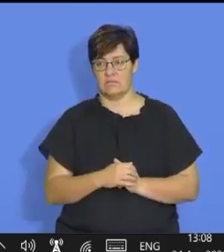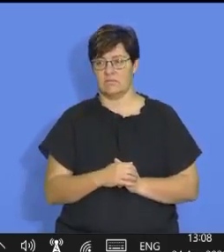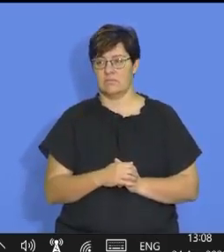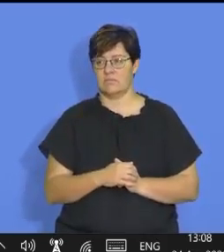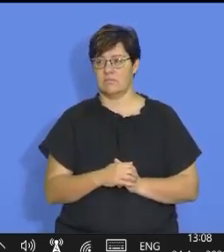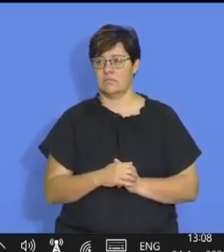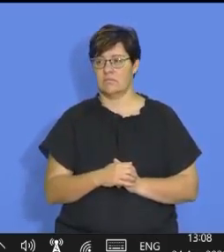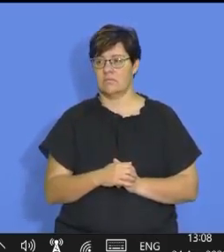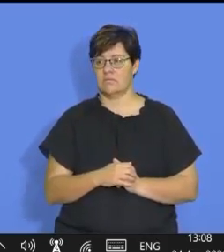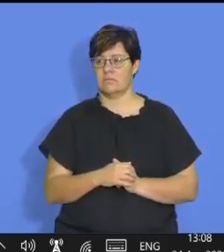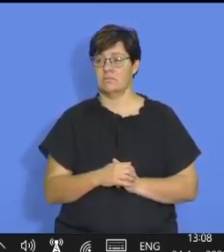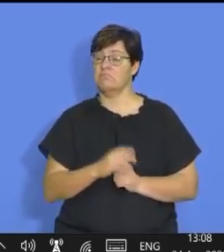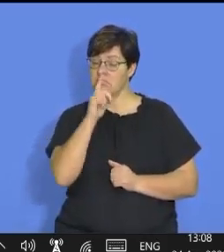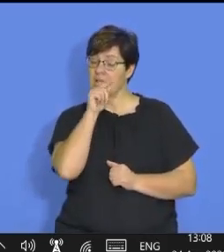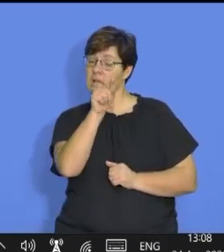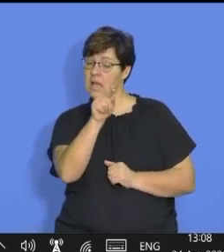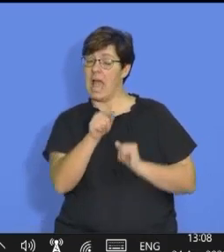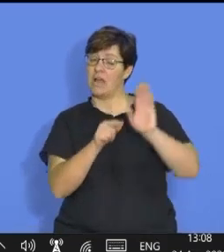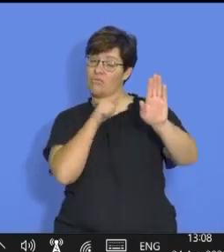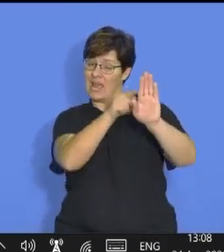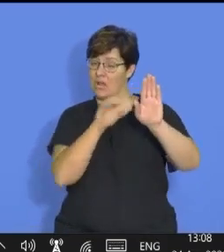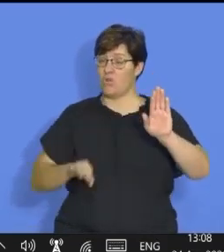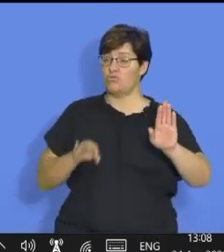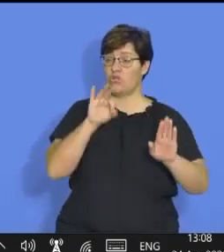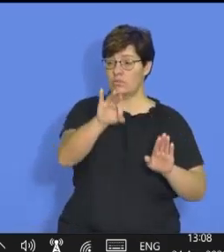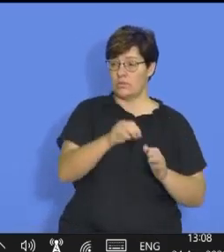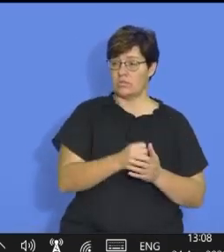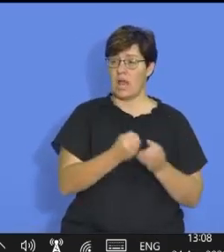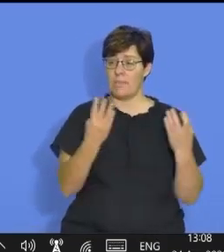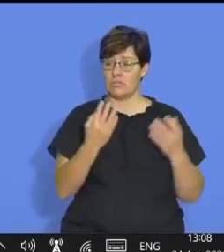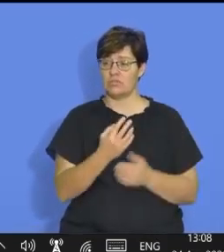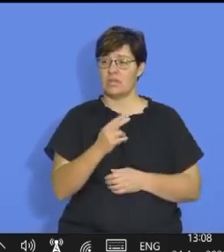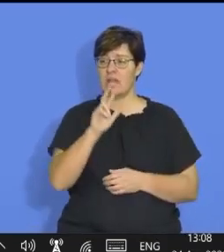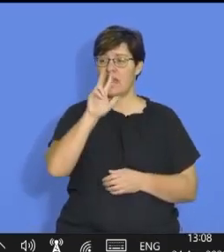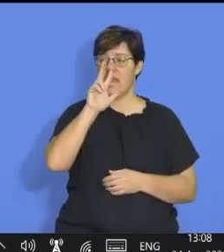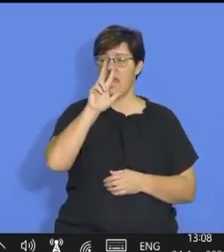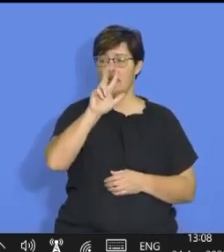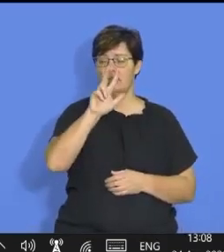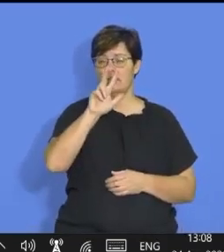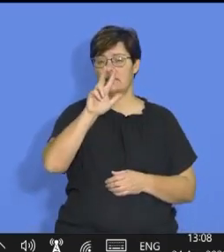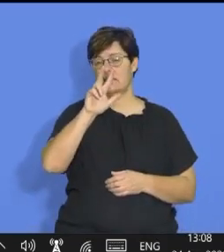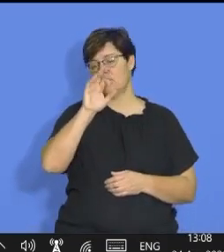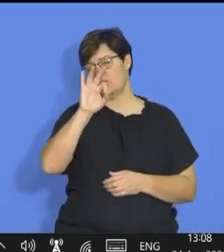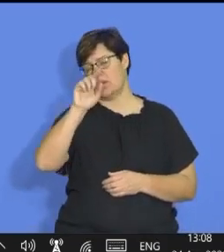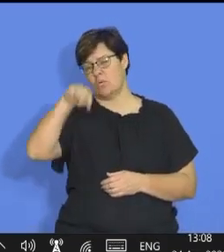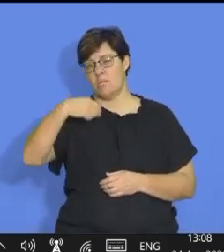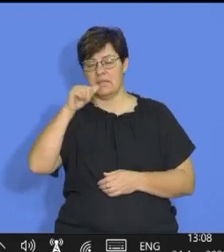by 100, so we can clearly see Craig's contribution is sitting at